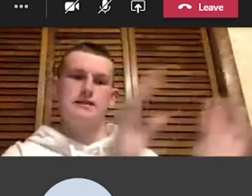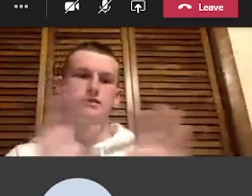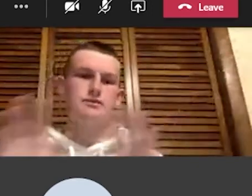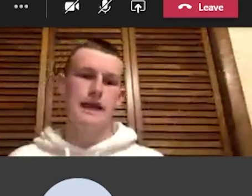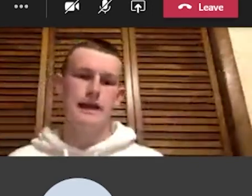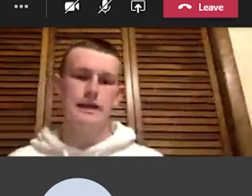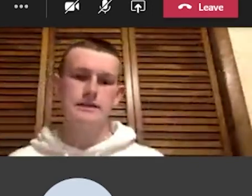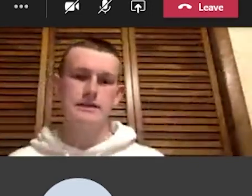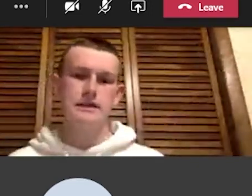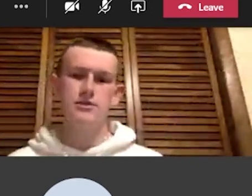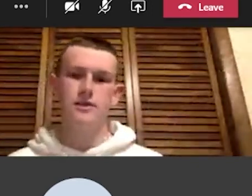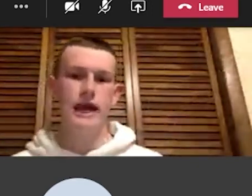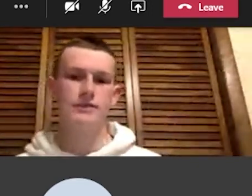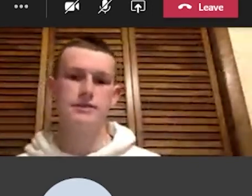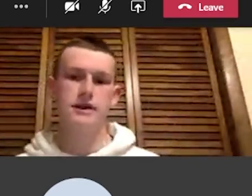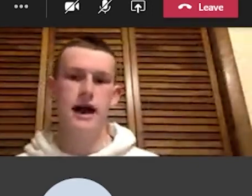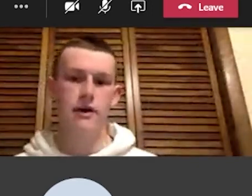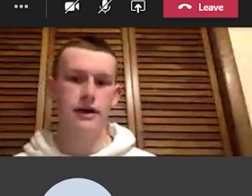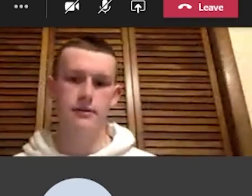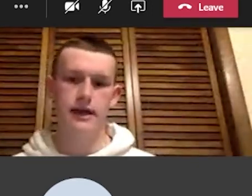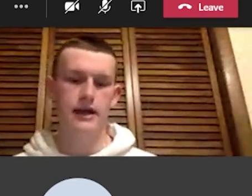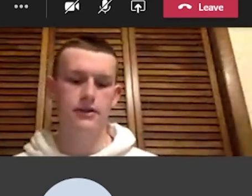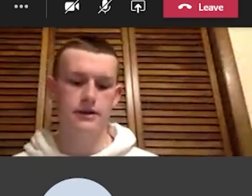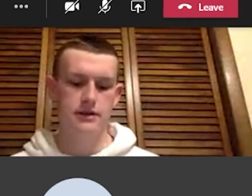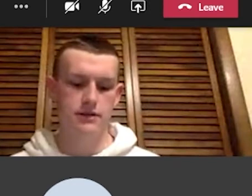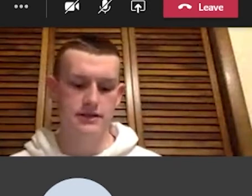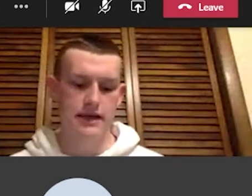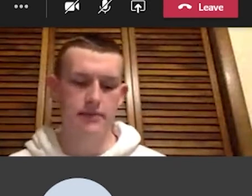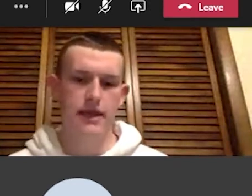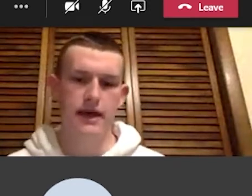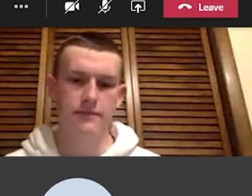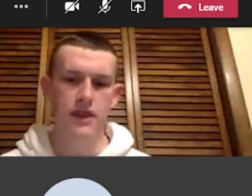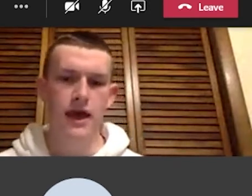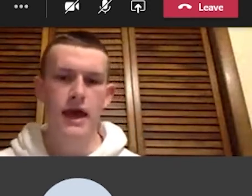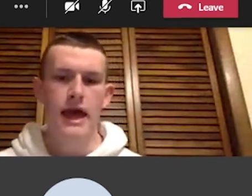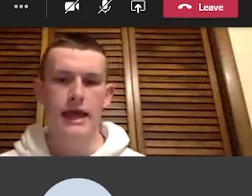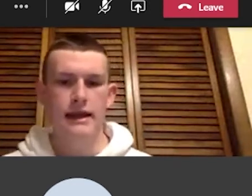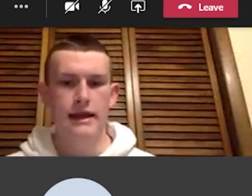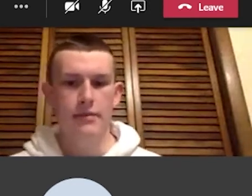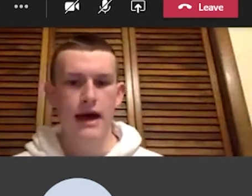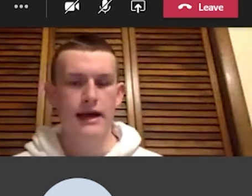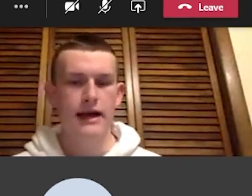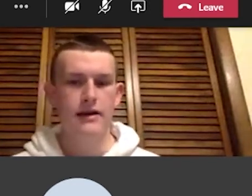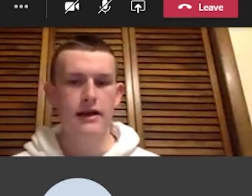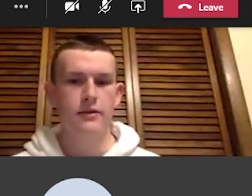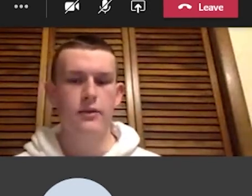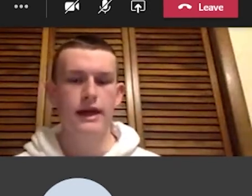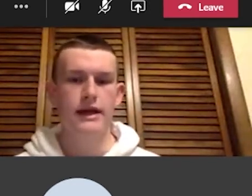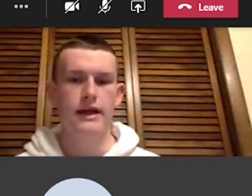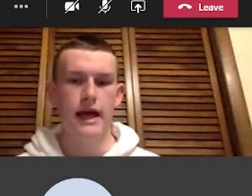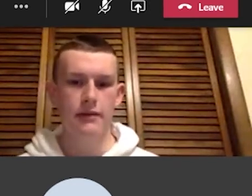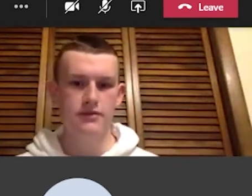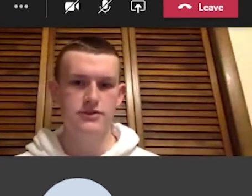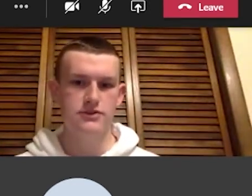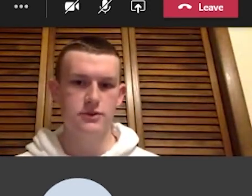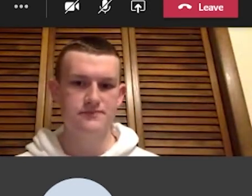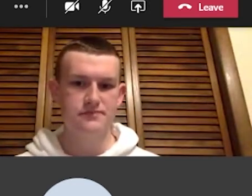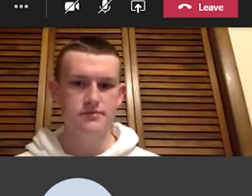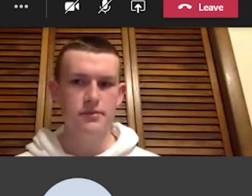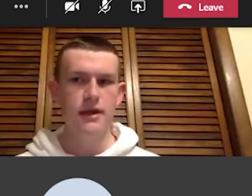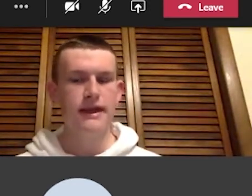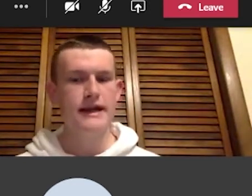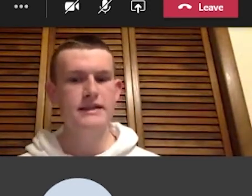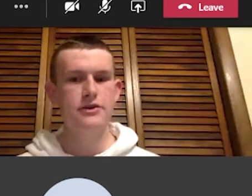does this red county does this. We have to all come together and do the same thing. And in Pike County, when we come to